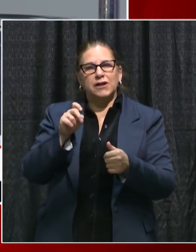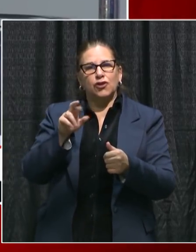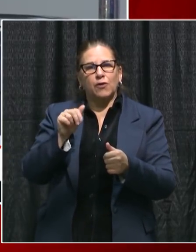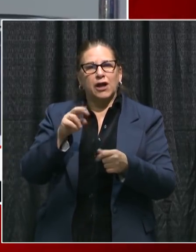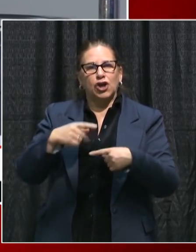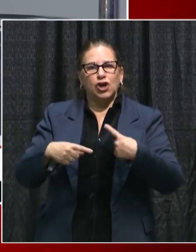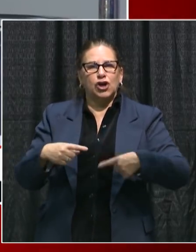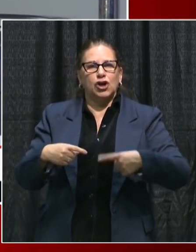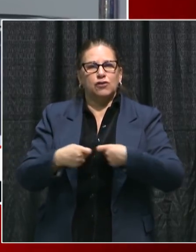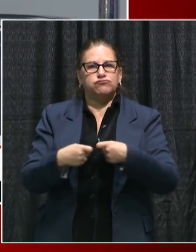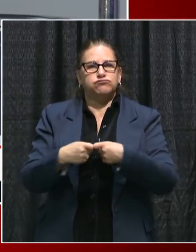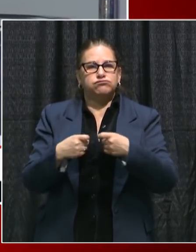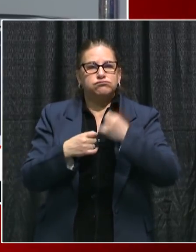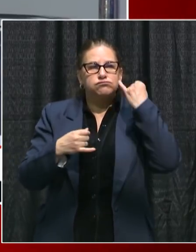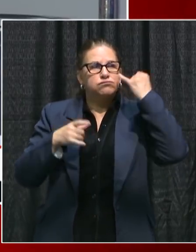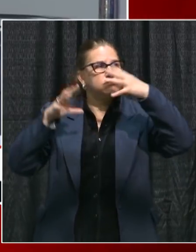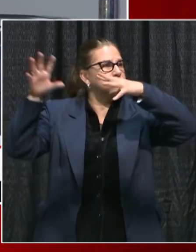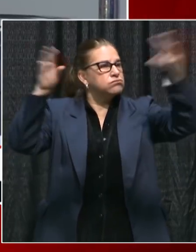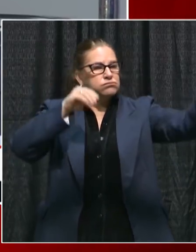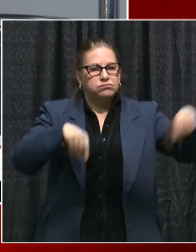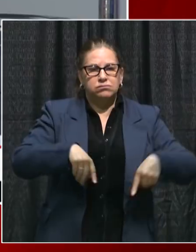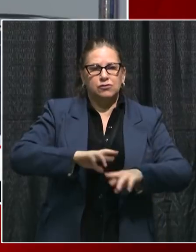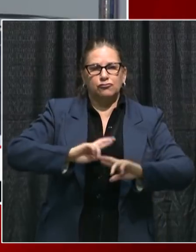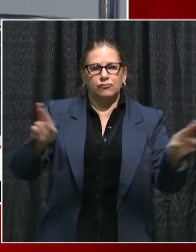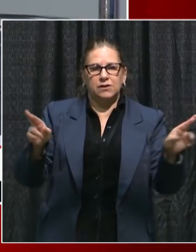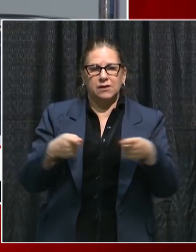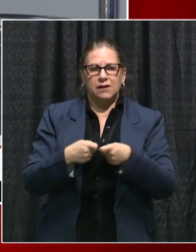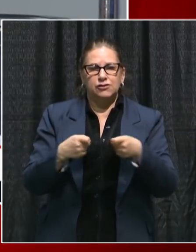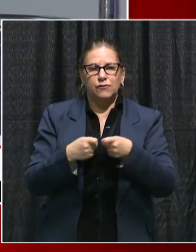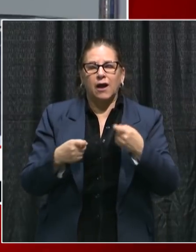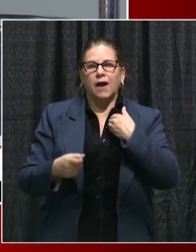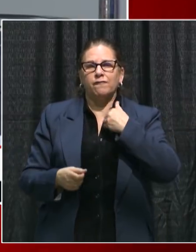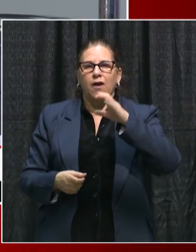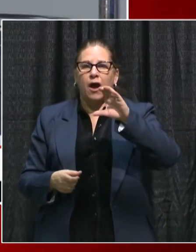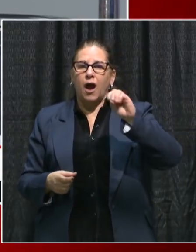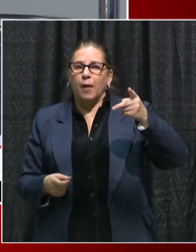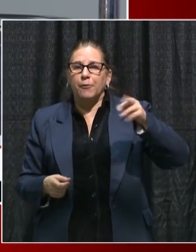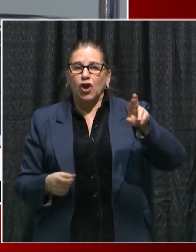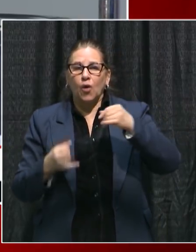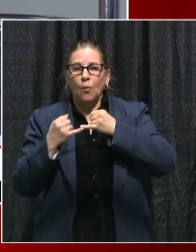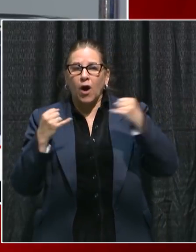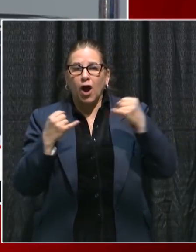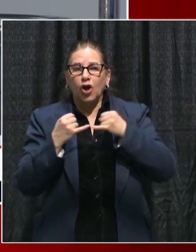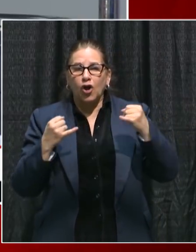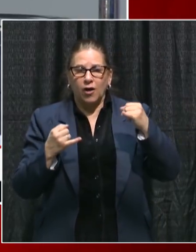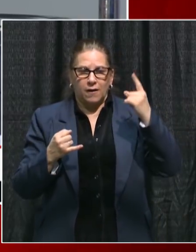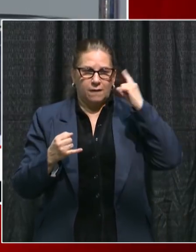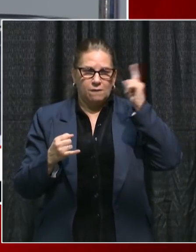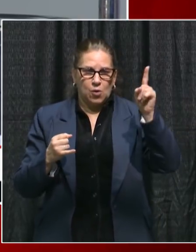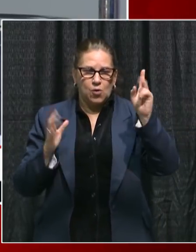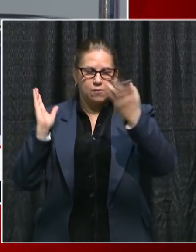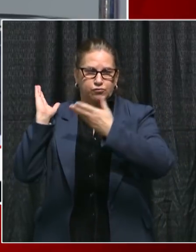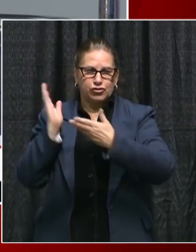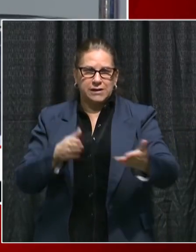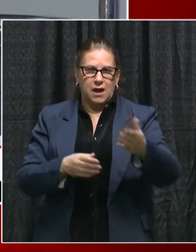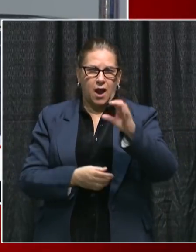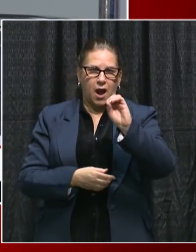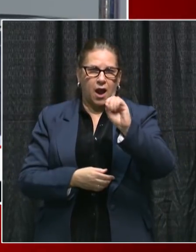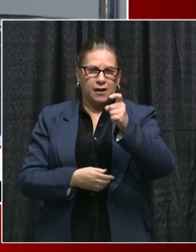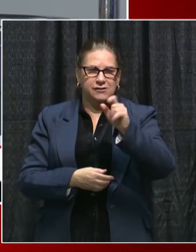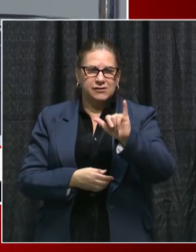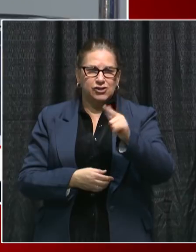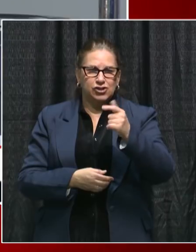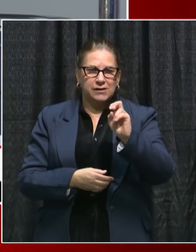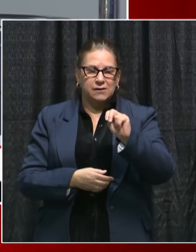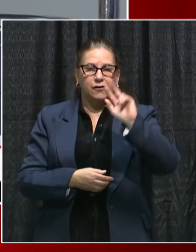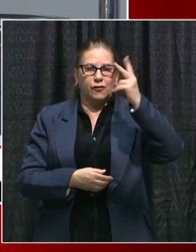plant. You'll see copper wires or copper lines running around. That's to be able to bring oxygen in from a plant we built up on the 3rd floor. There's